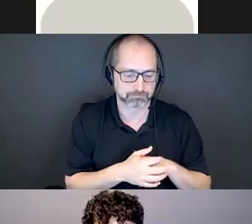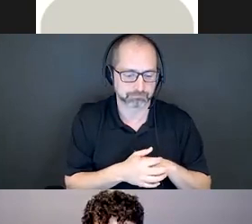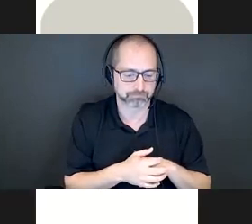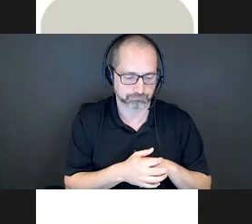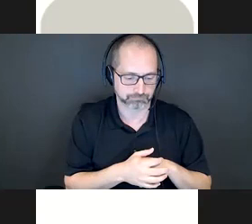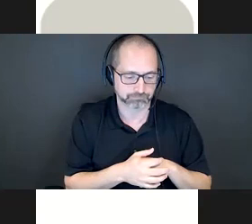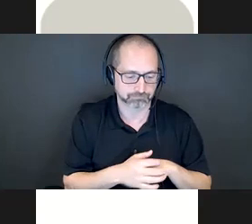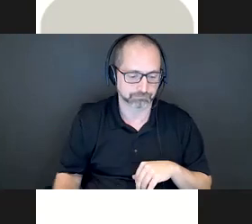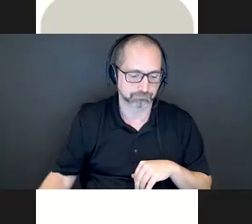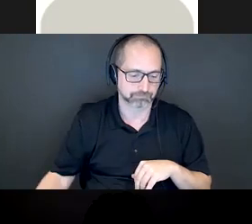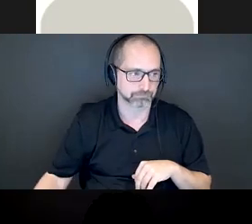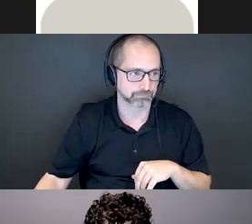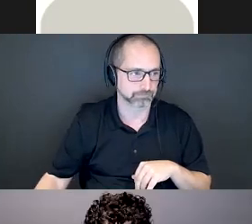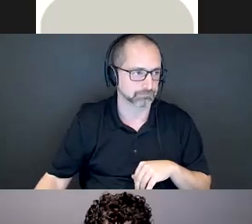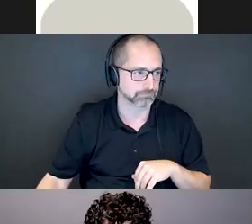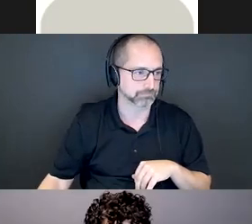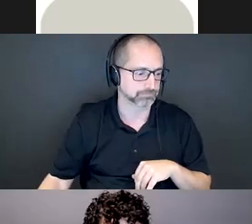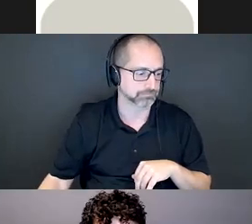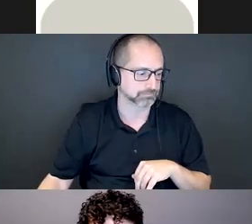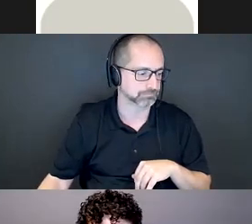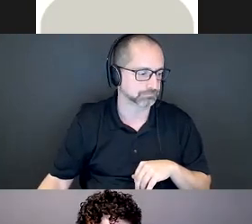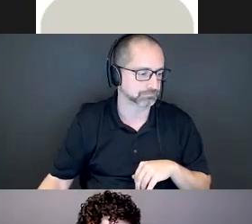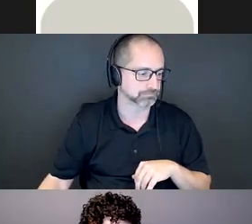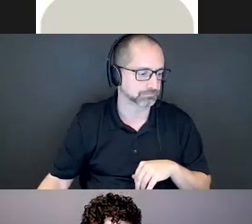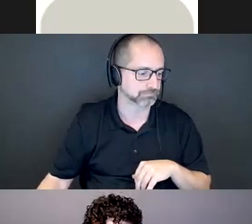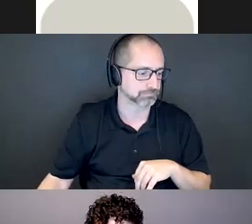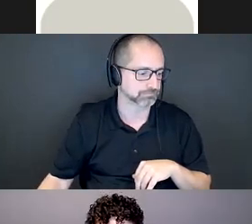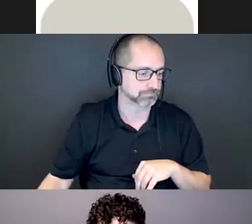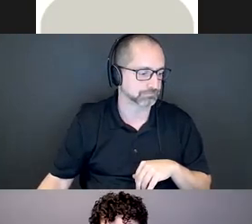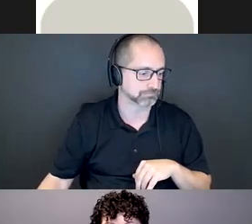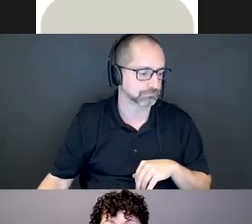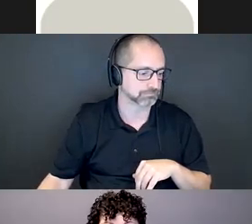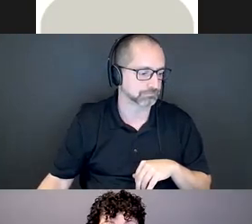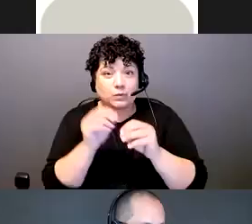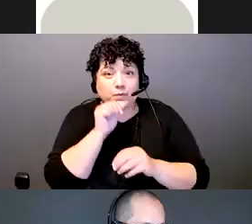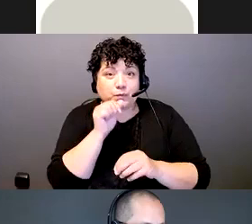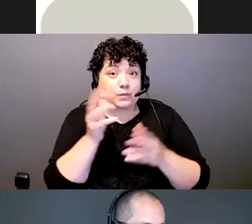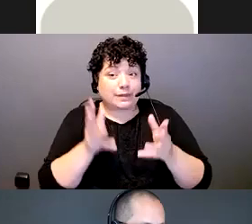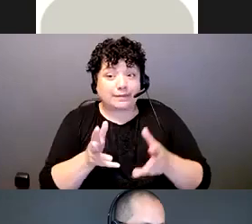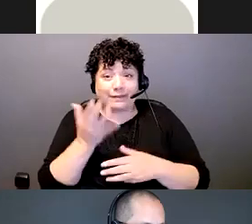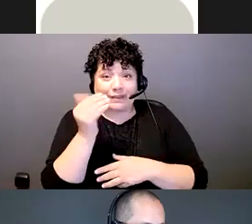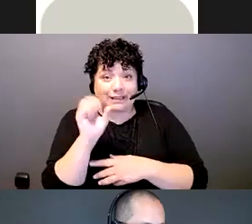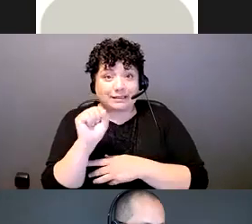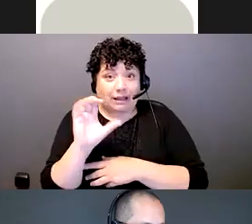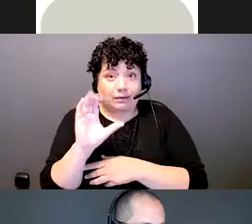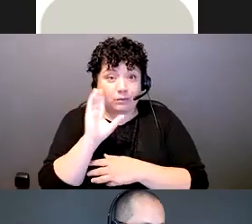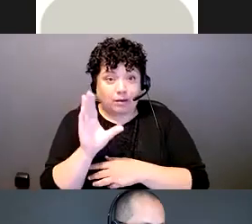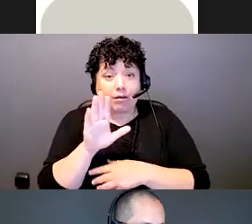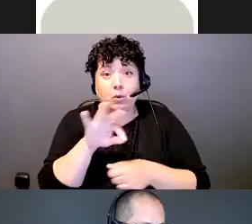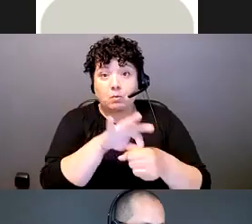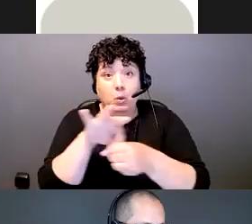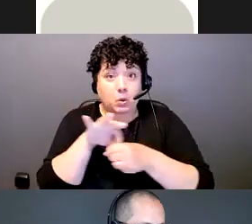Let's give you a few more minutes, a few more seconds. 15 seconds, okay. So I'm going to end the poll. So it looks like it's